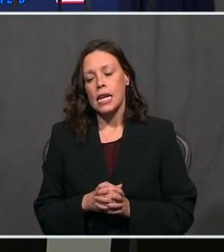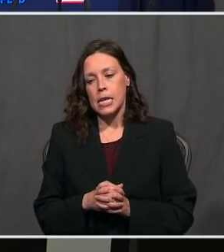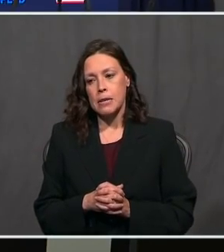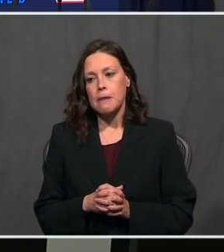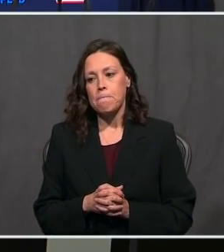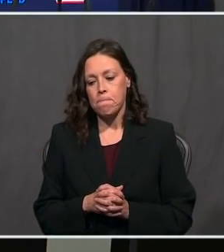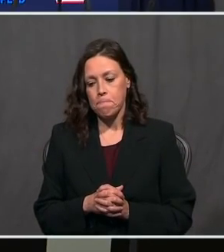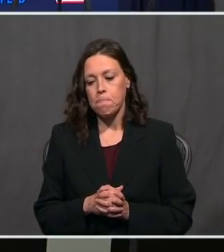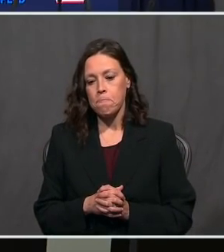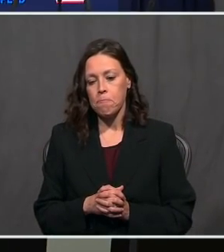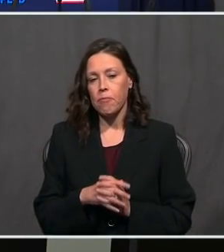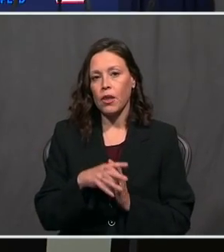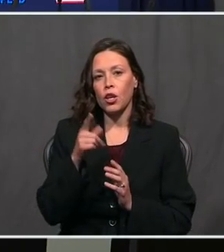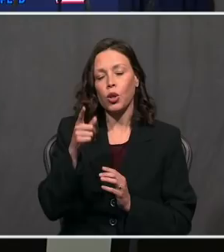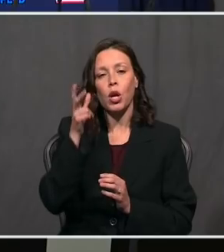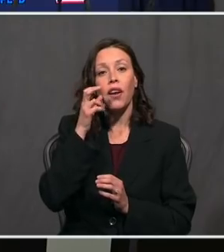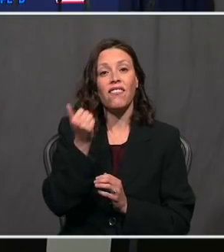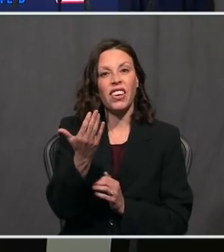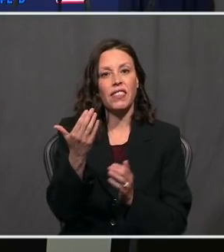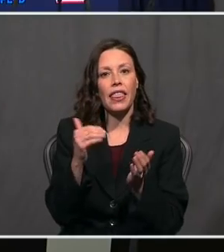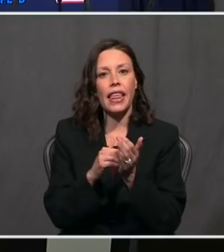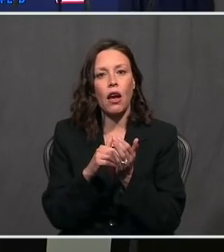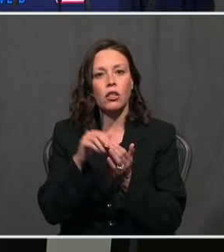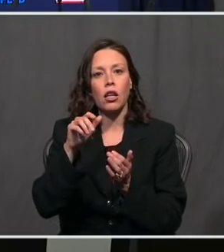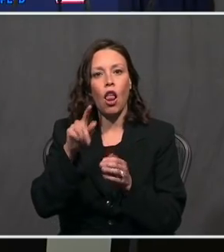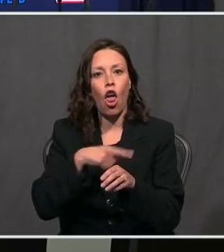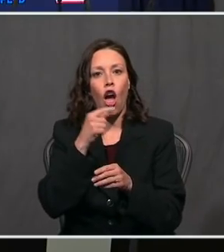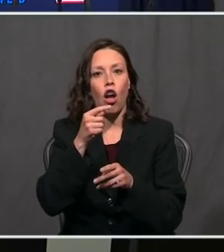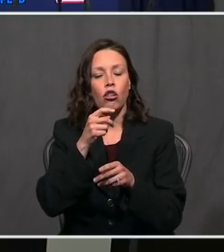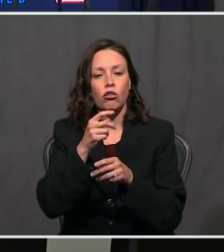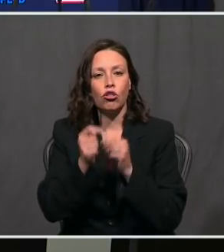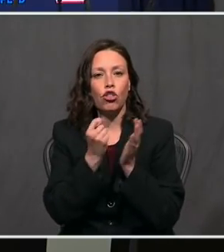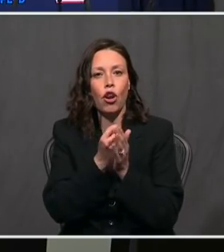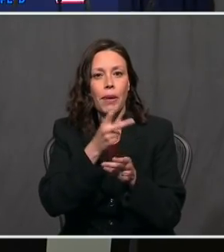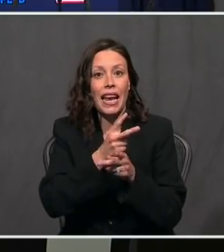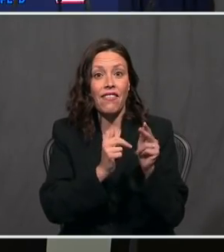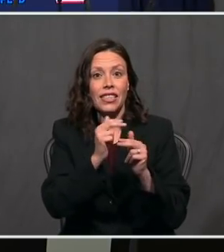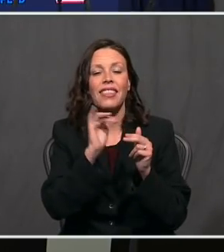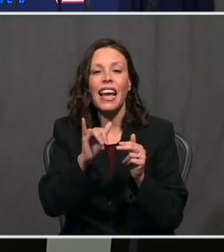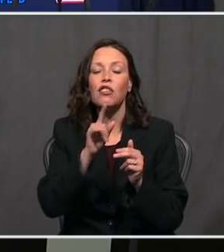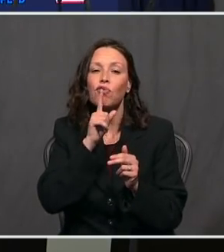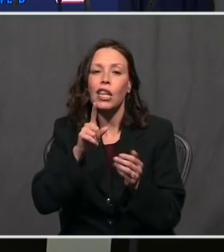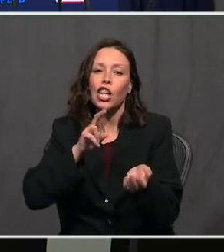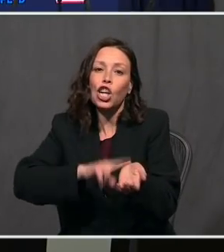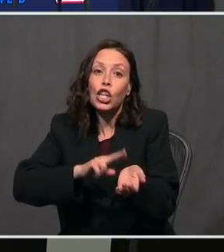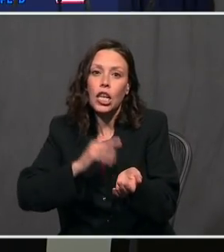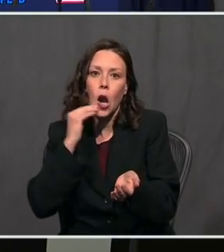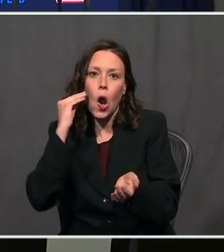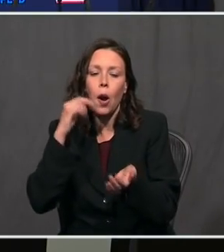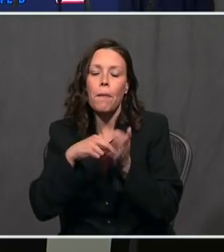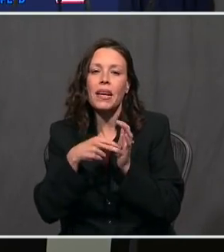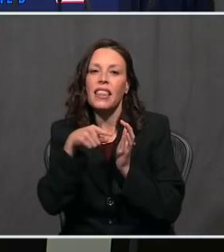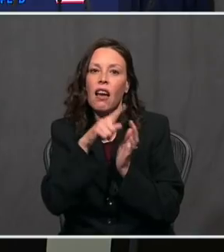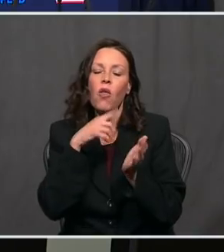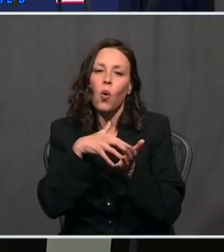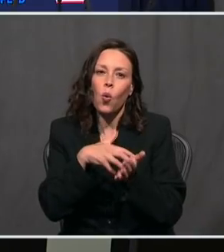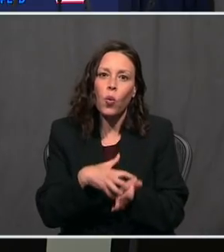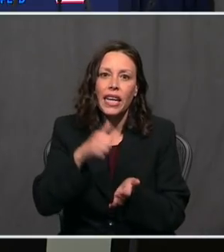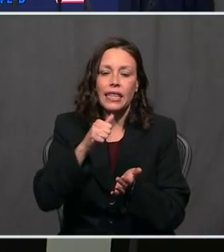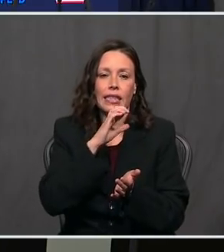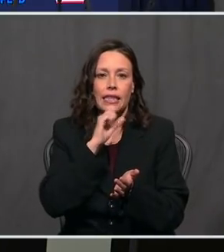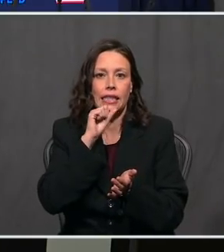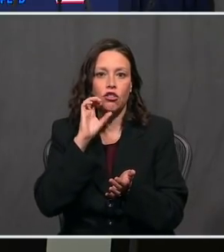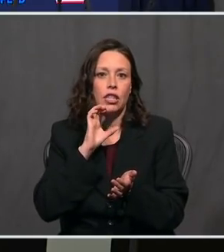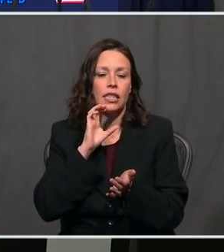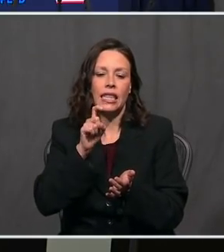You heard 15,000 long-term care facilities. That's really nursing homes. So the sickest of the sick of our seniors, the ones that